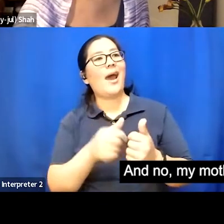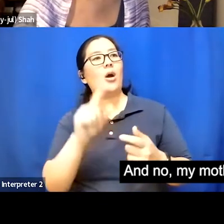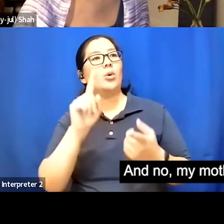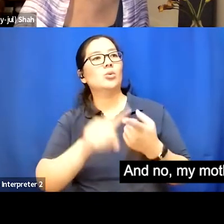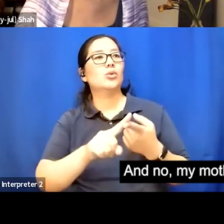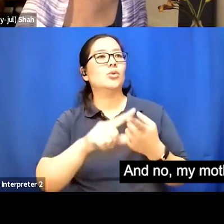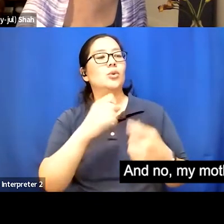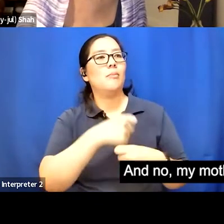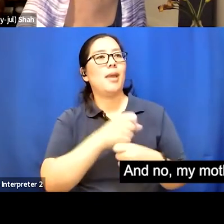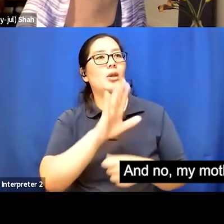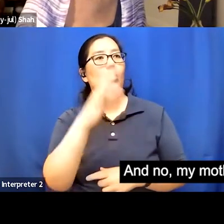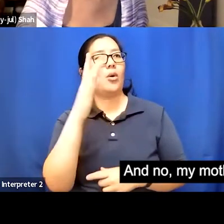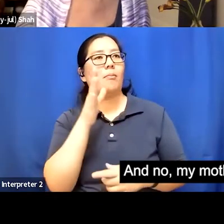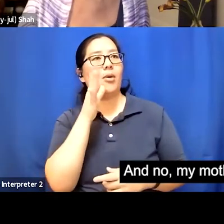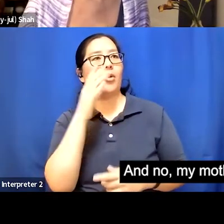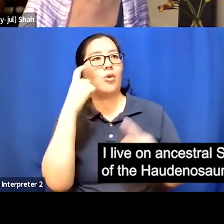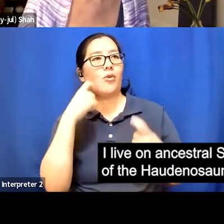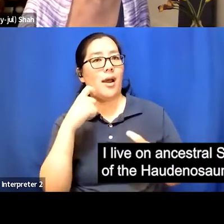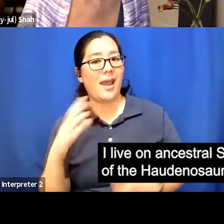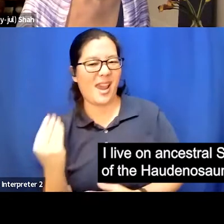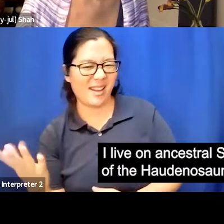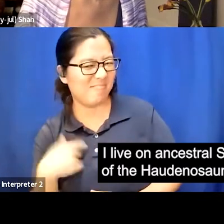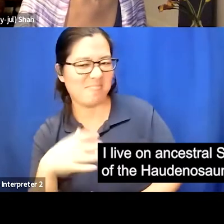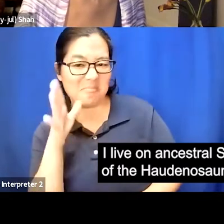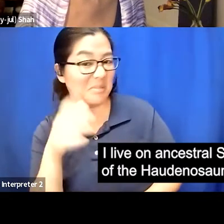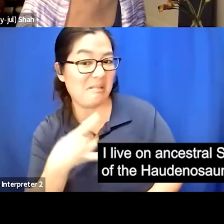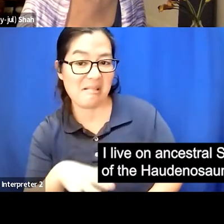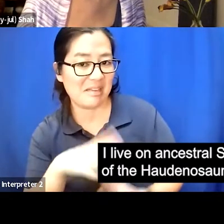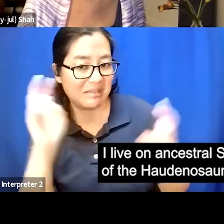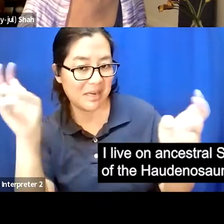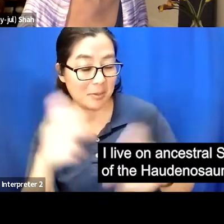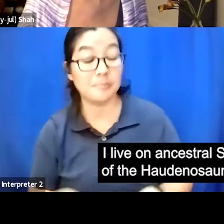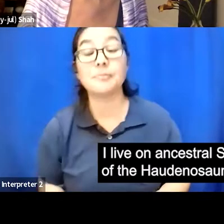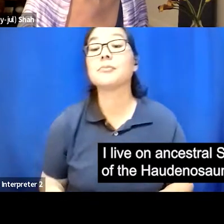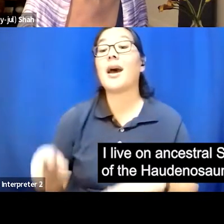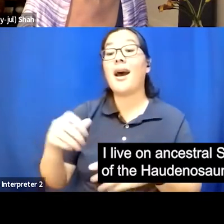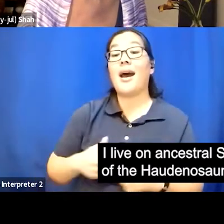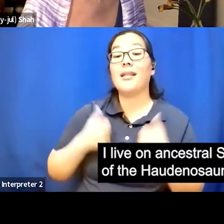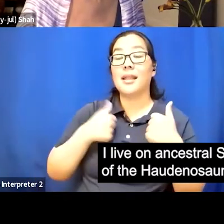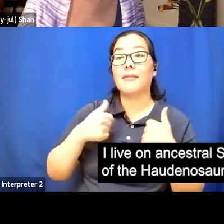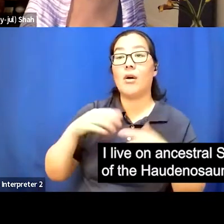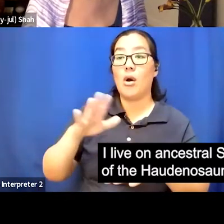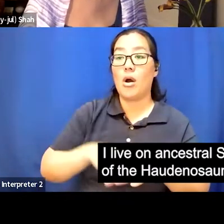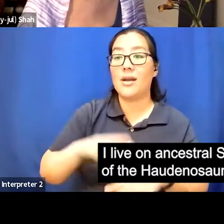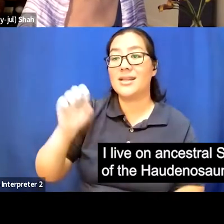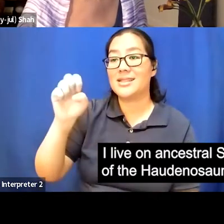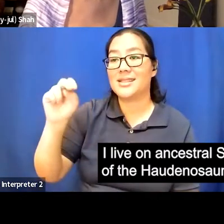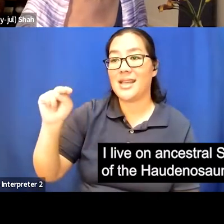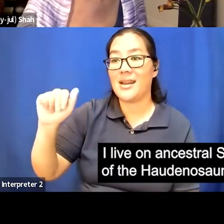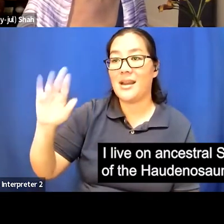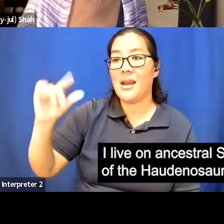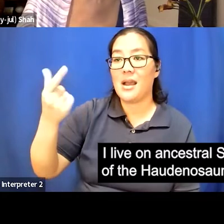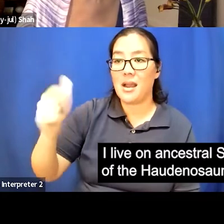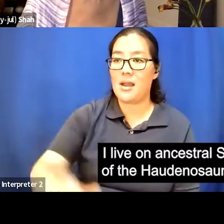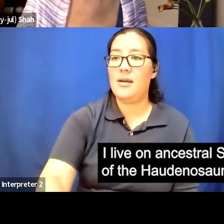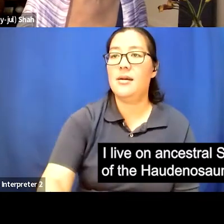does not like the title. I live on ancestral Seneca or Onondaga land of the